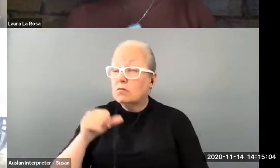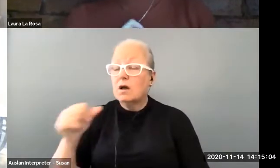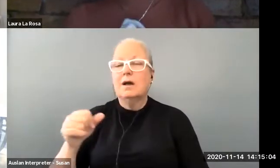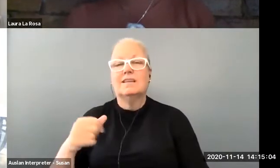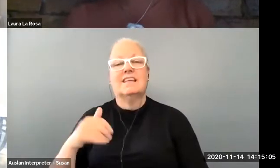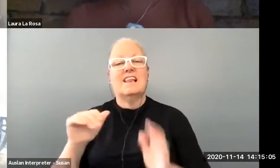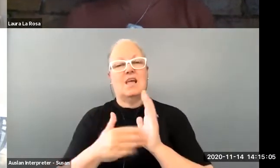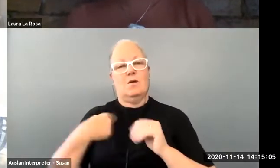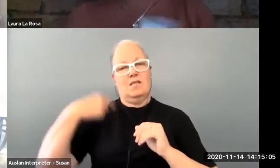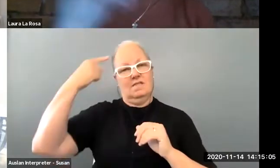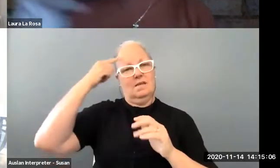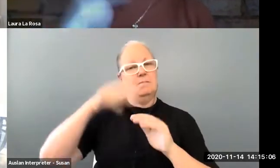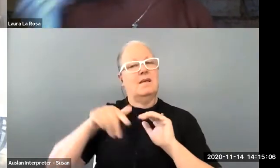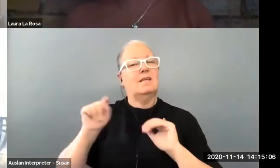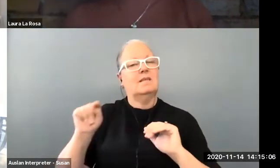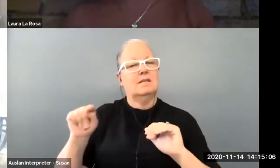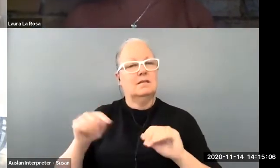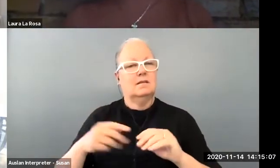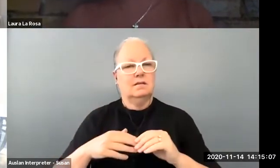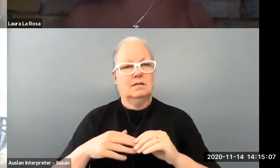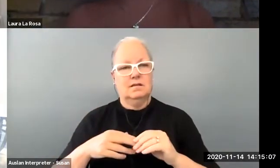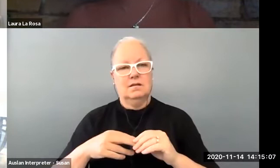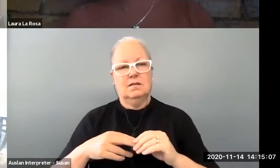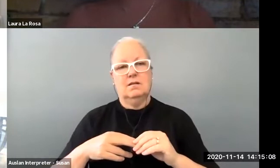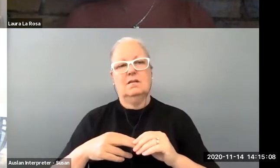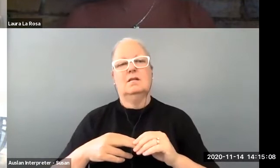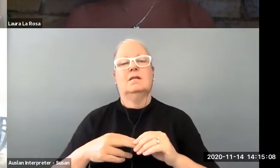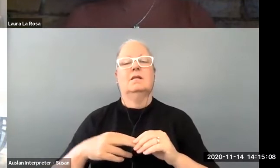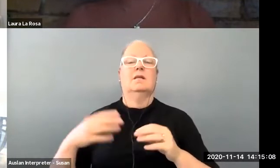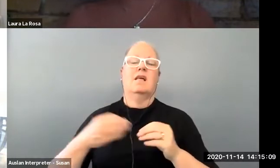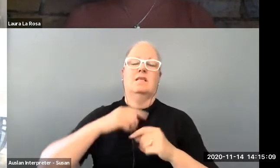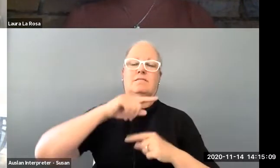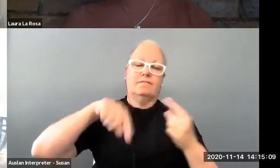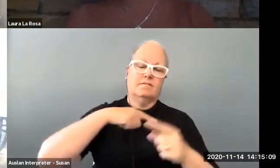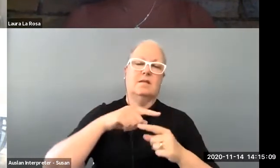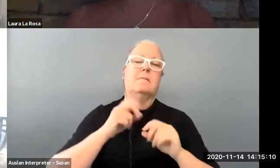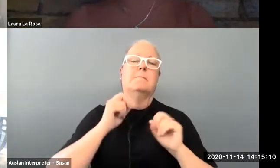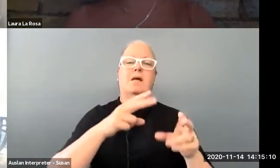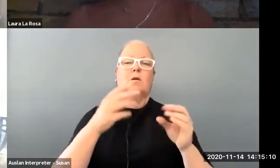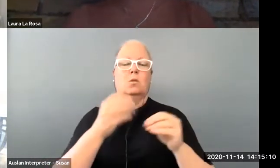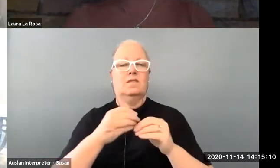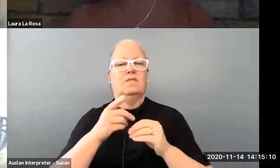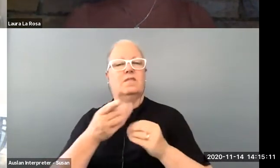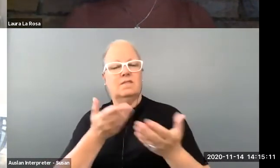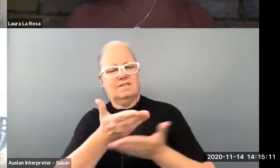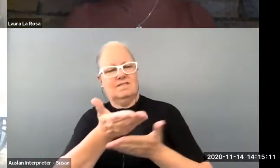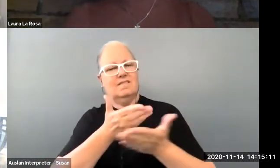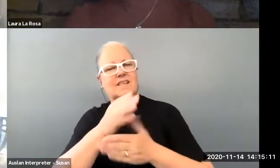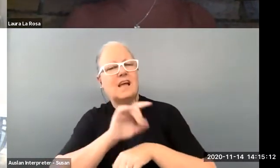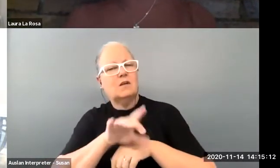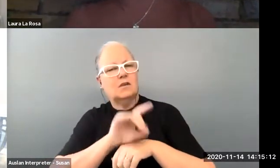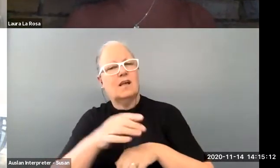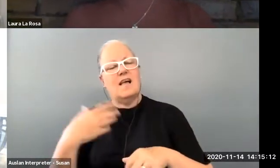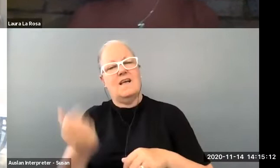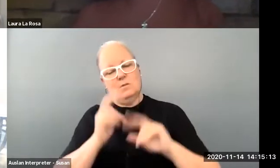that, and, you know, going back around sort of therapy as well, like, I'm really big on kind of nurturing my